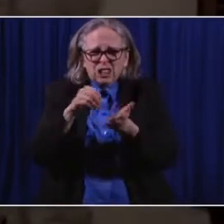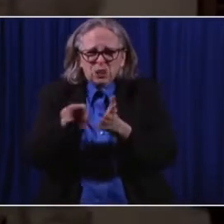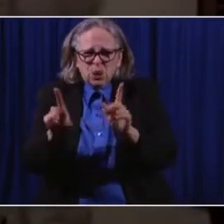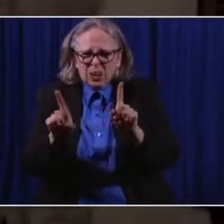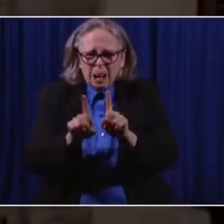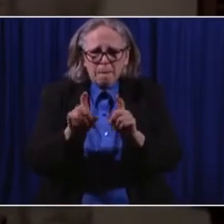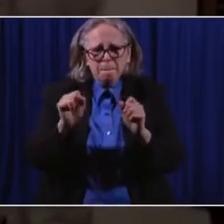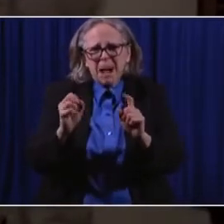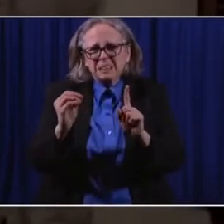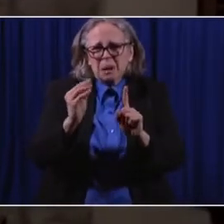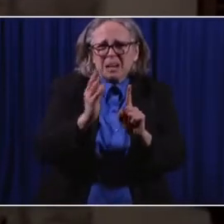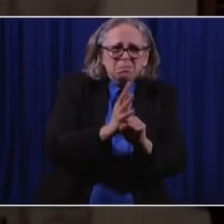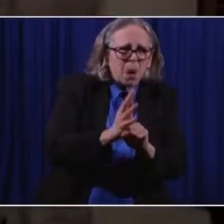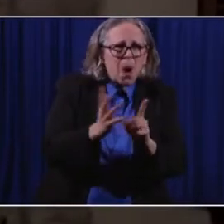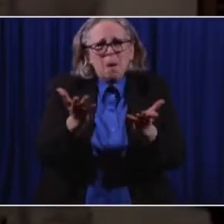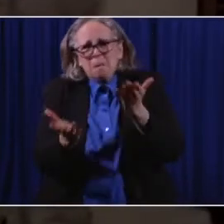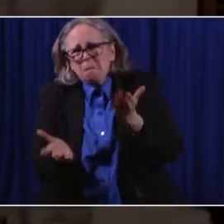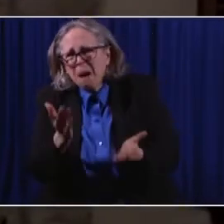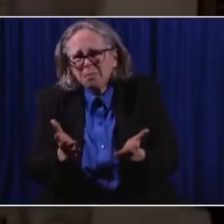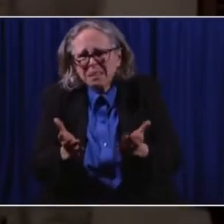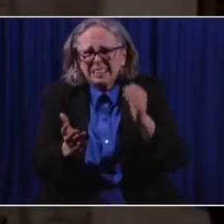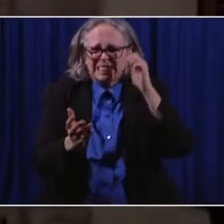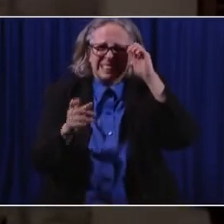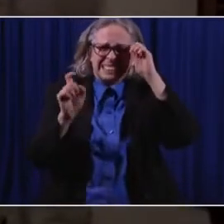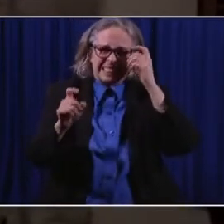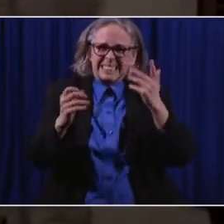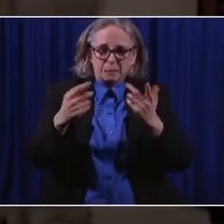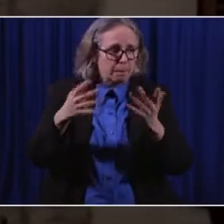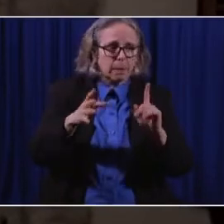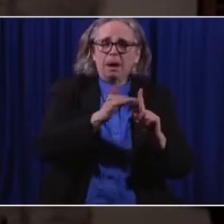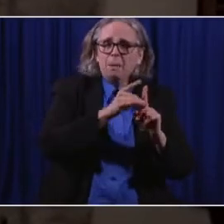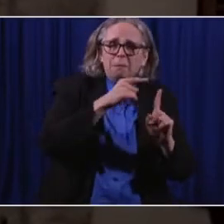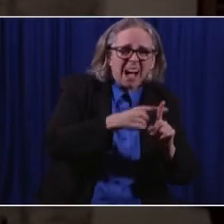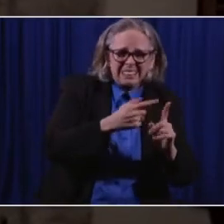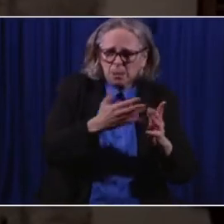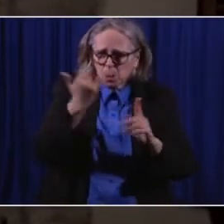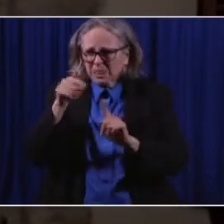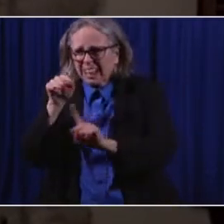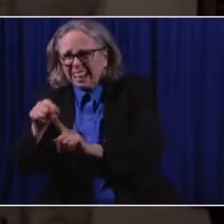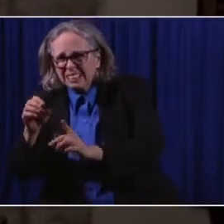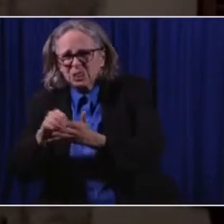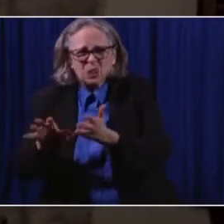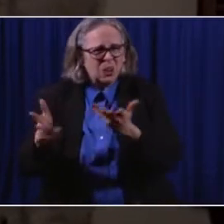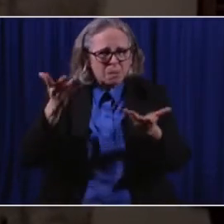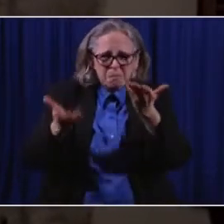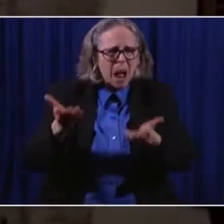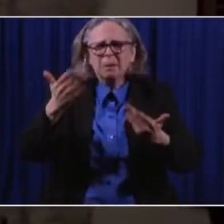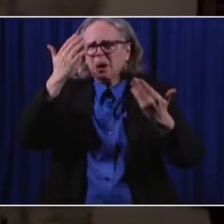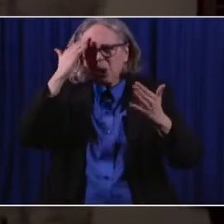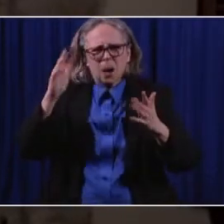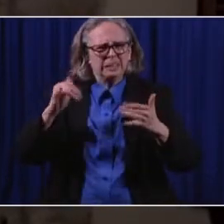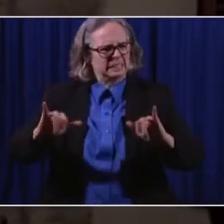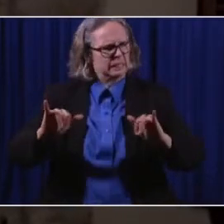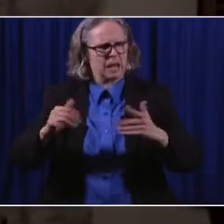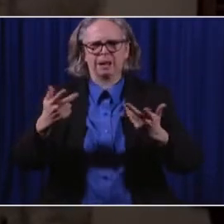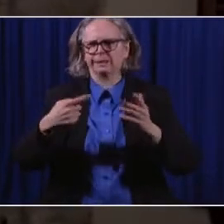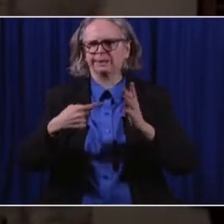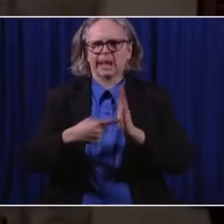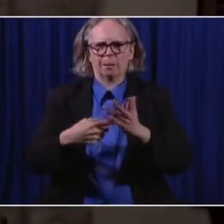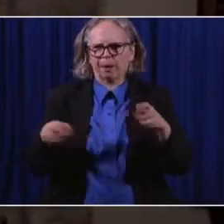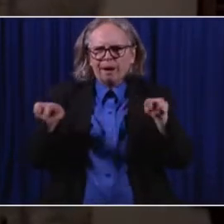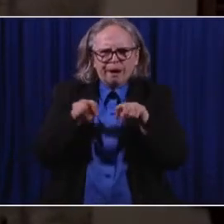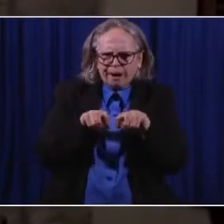tested positive for COVID-19. For example, students are sitting in a classroom the way it usually occurs.